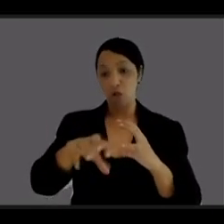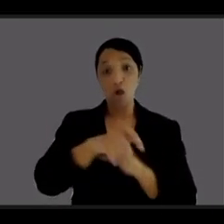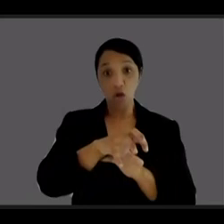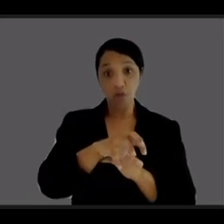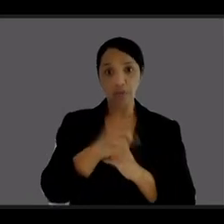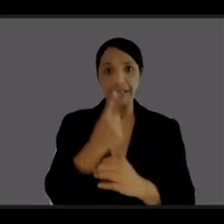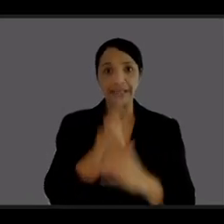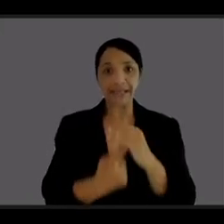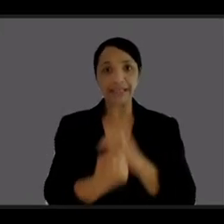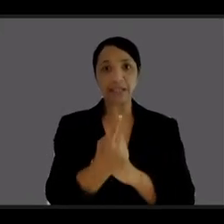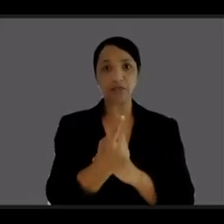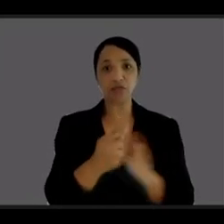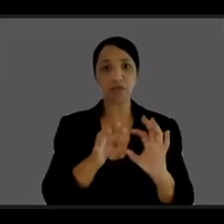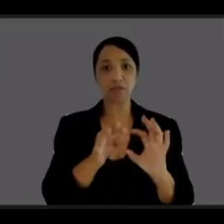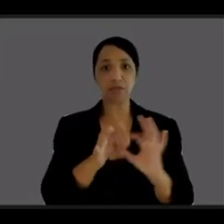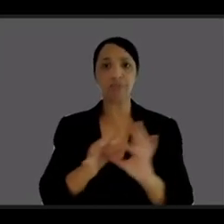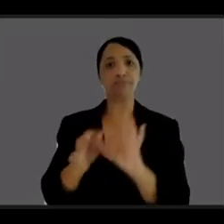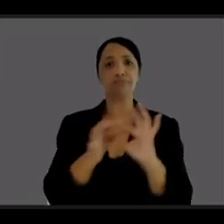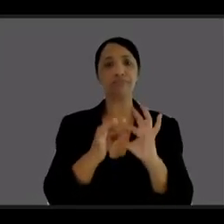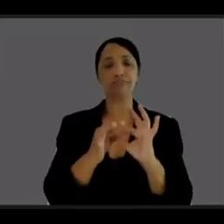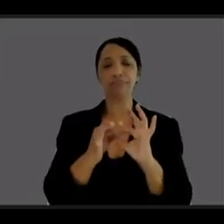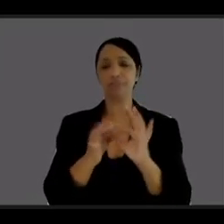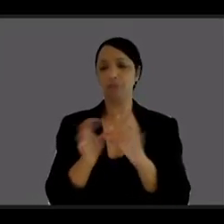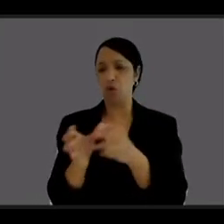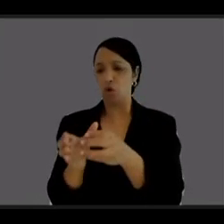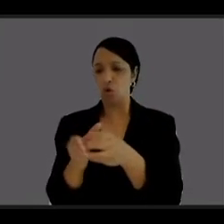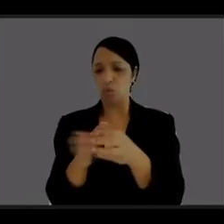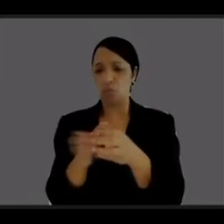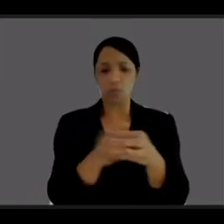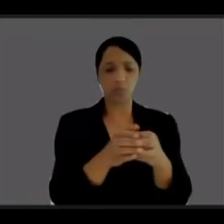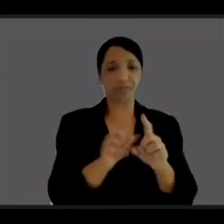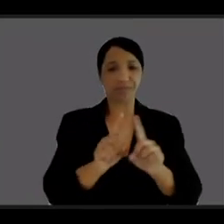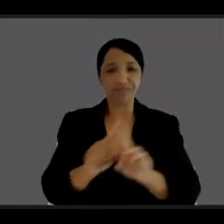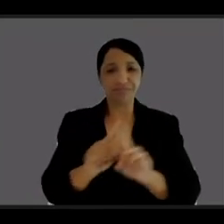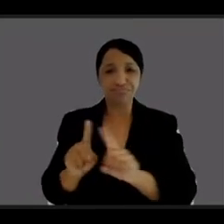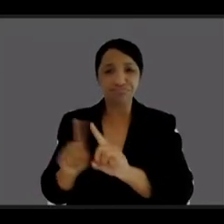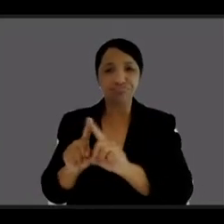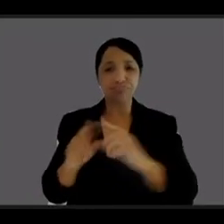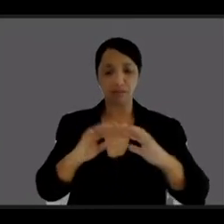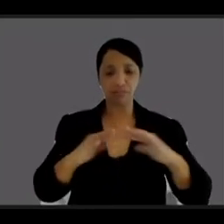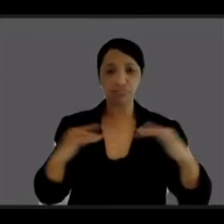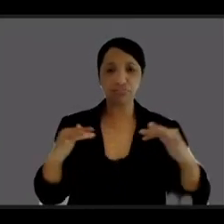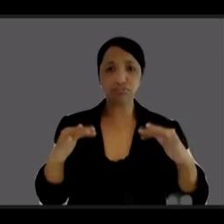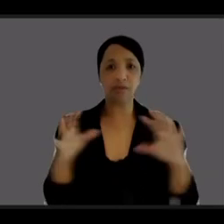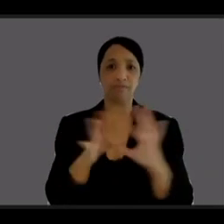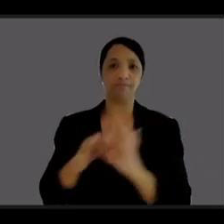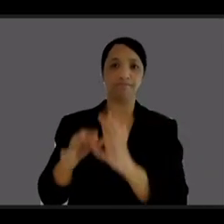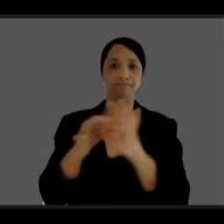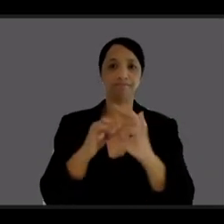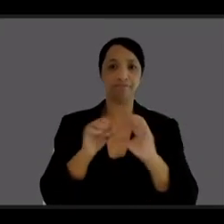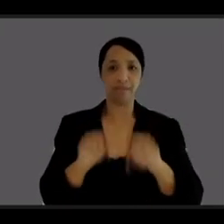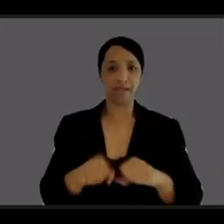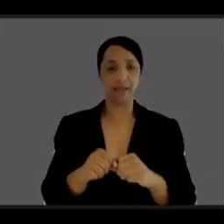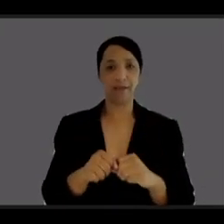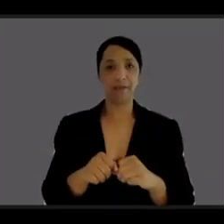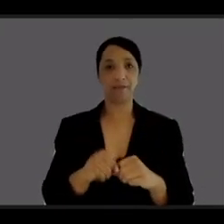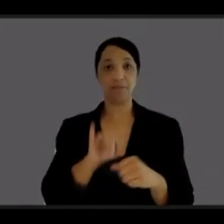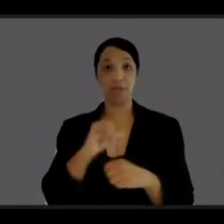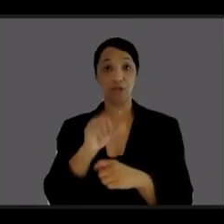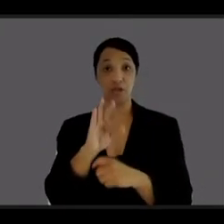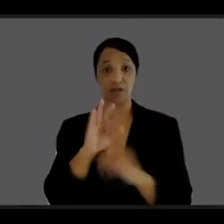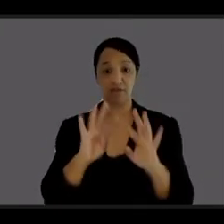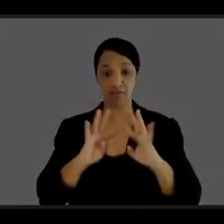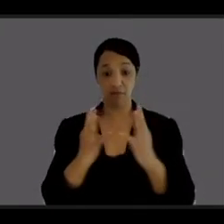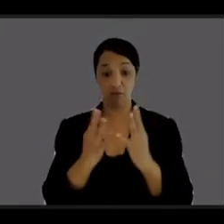the stakeholder groups or the backgrounds. IGF needs to further strengthen its role as being